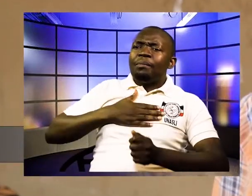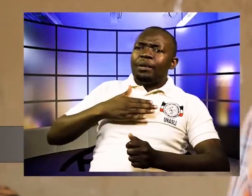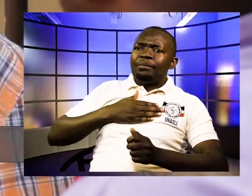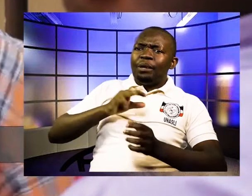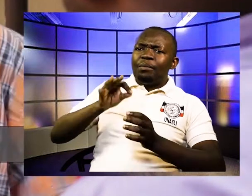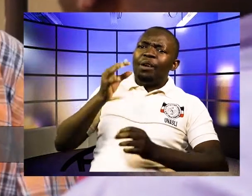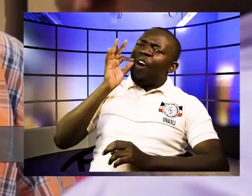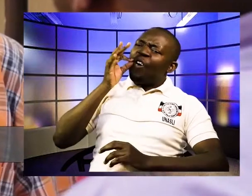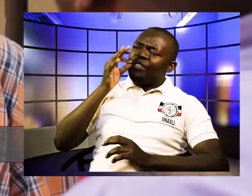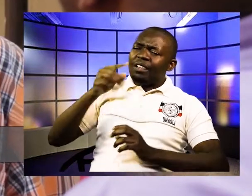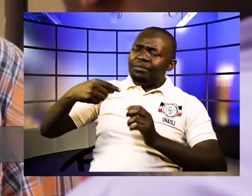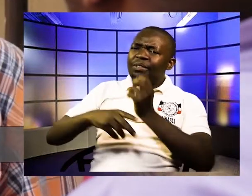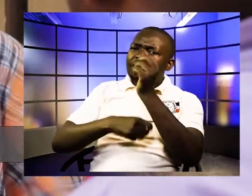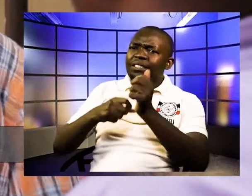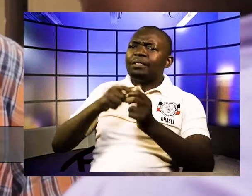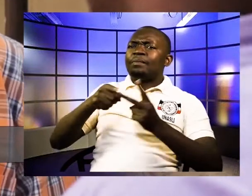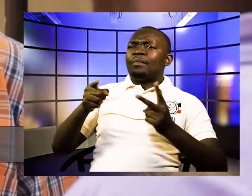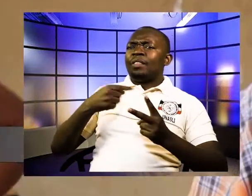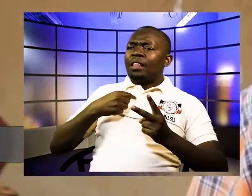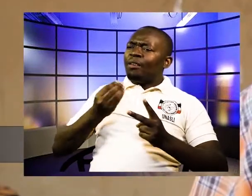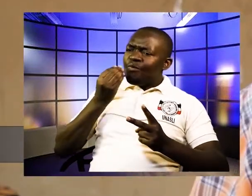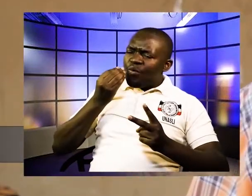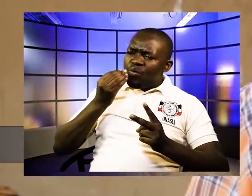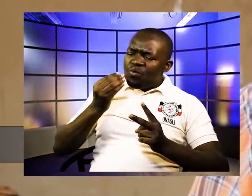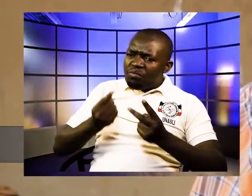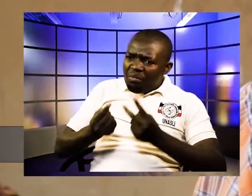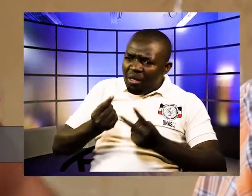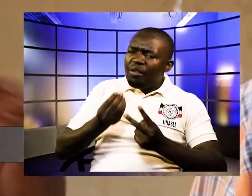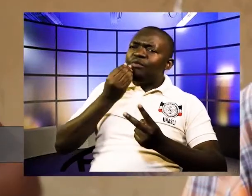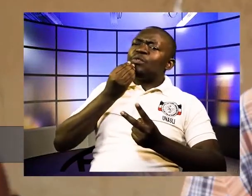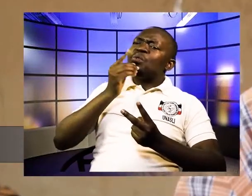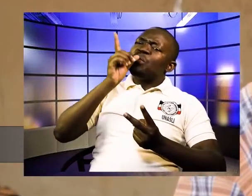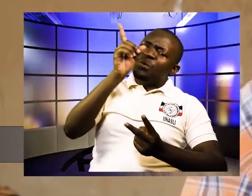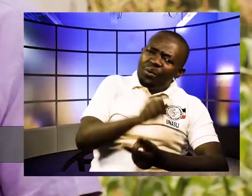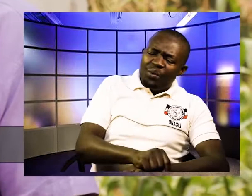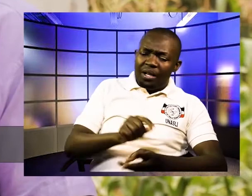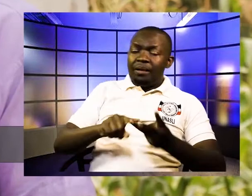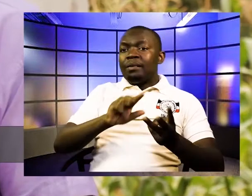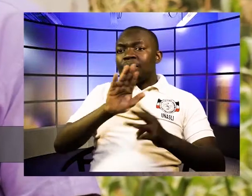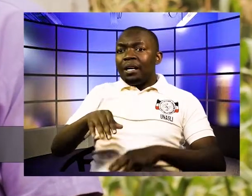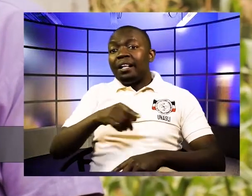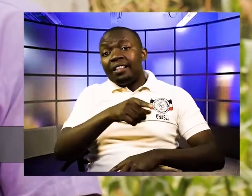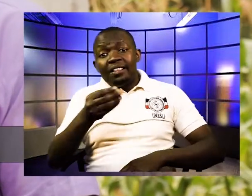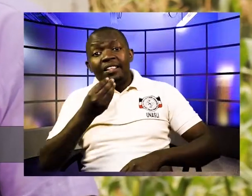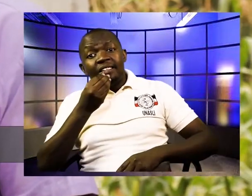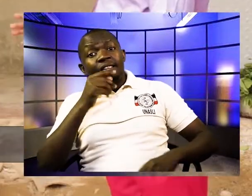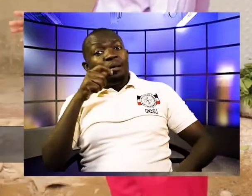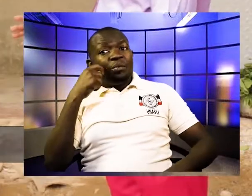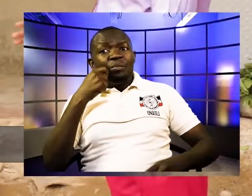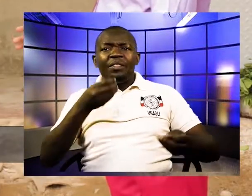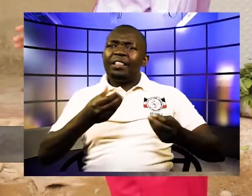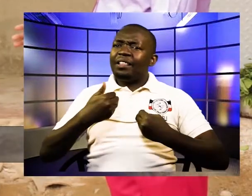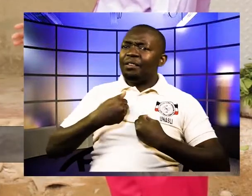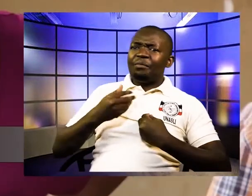be banfuma bandyake emmere singa tukulyake emmere singa ofana boti ne bali enyama nze ne bampa